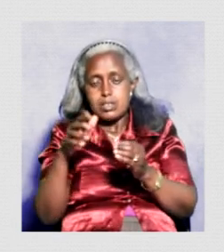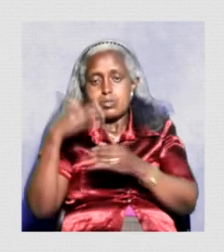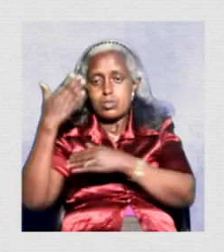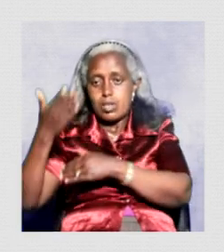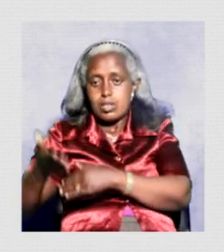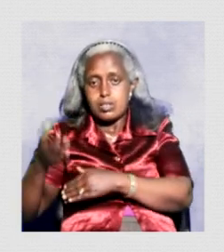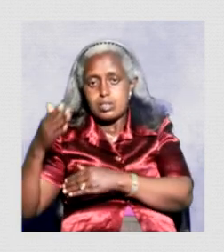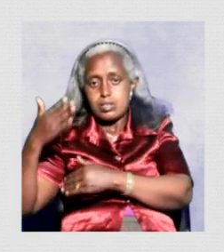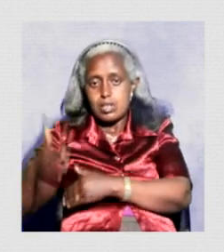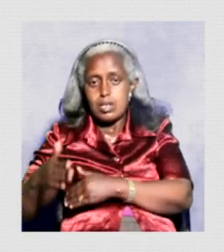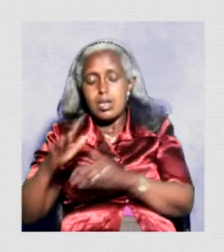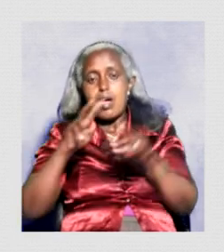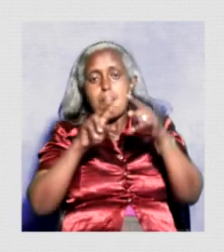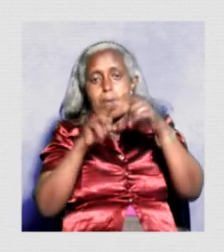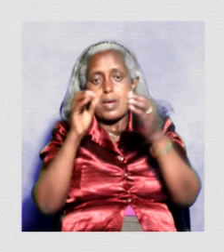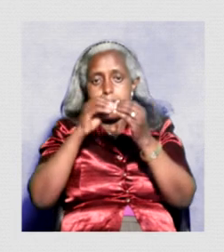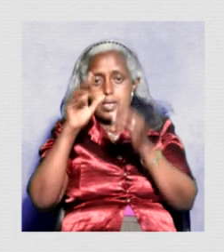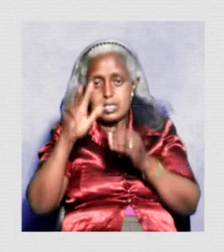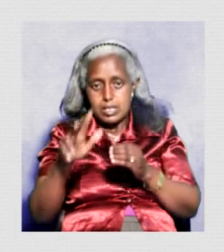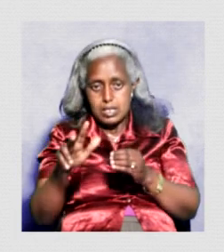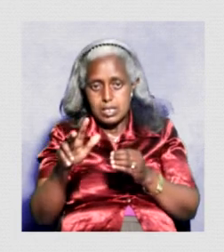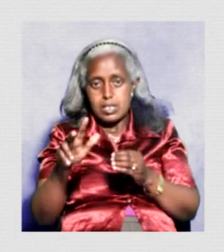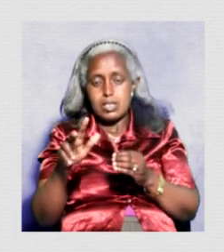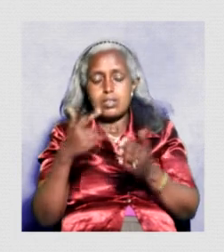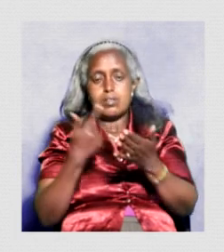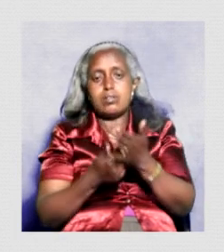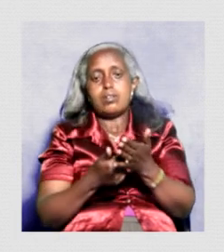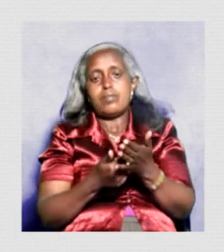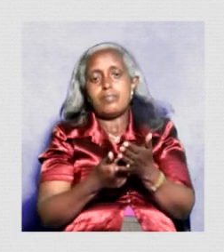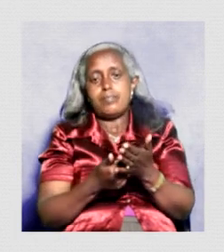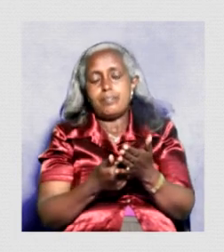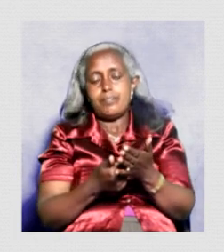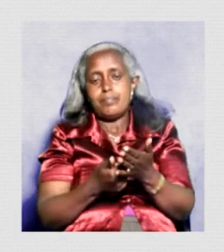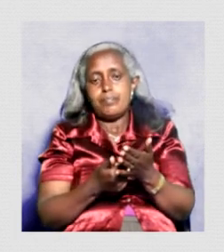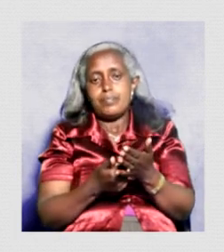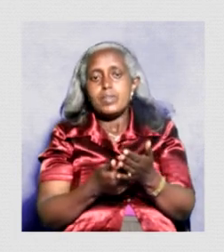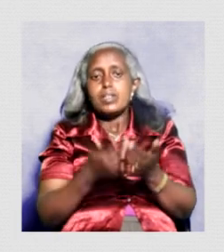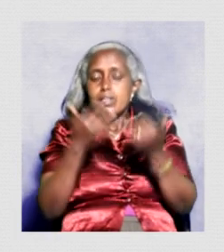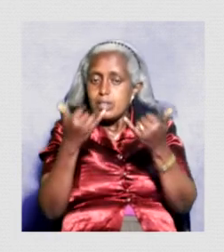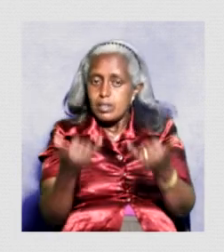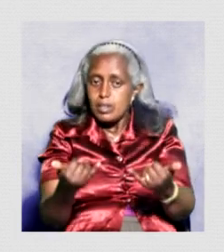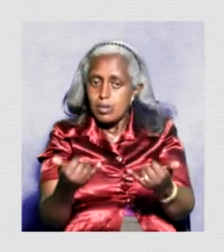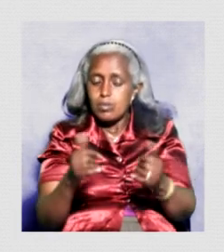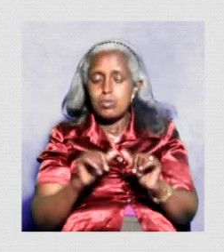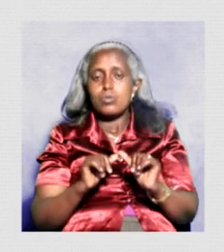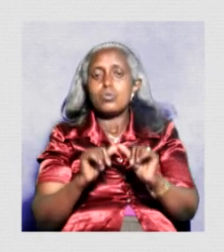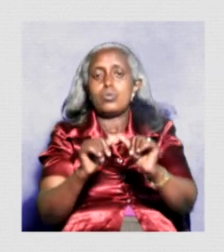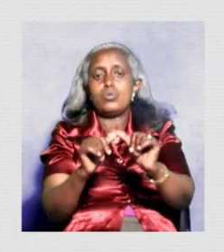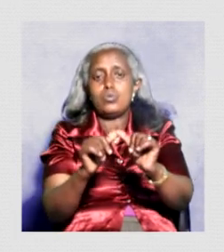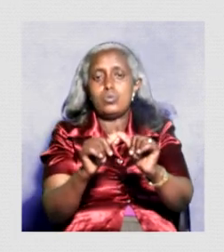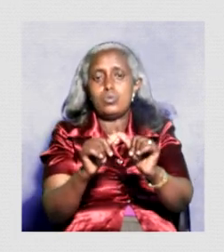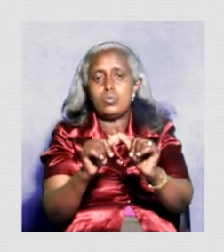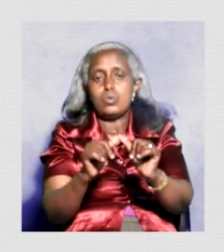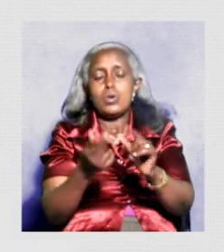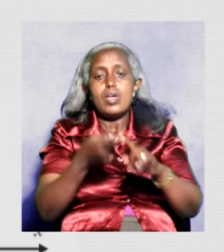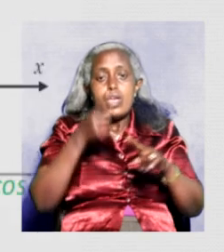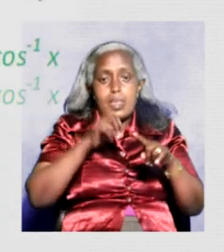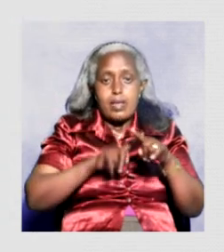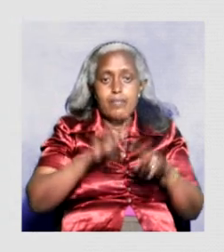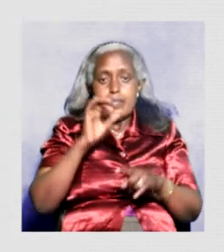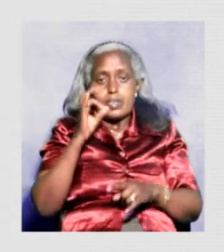side will be pi plus 3. So you will have this one. Now let's continue. Inverse